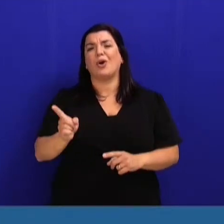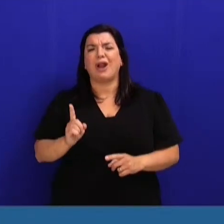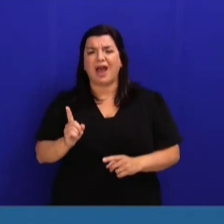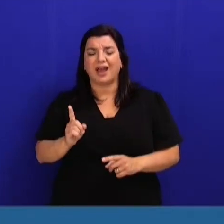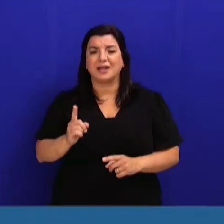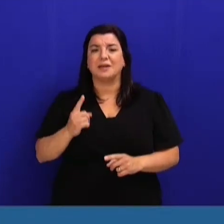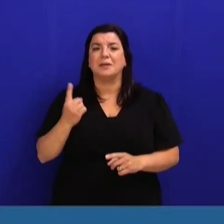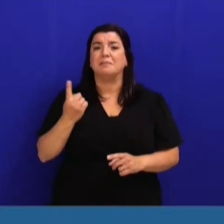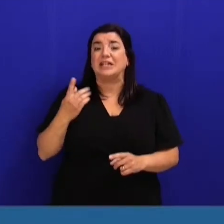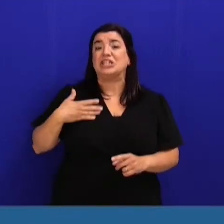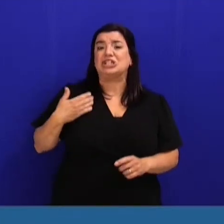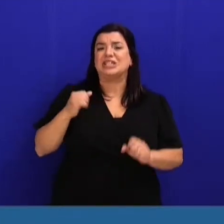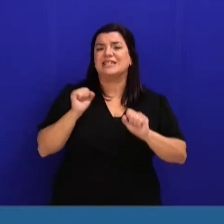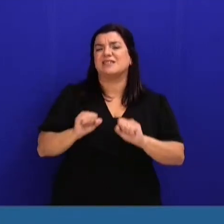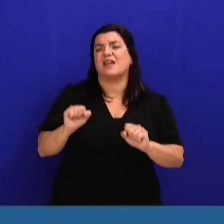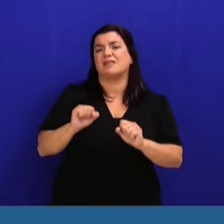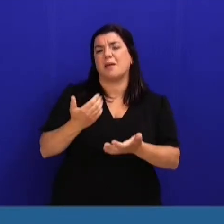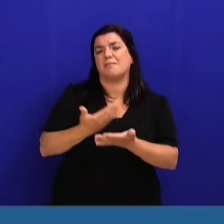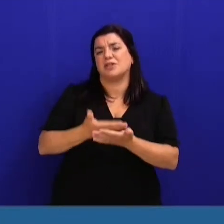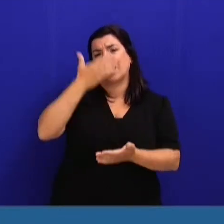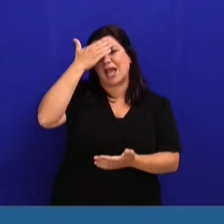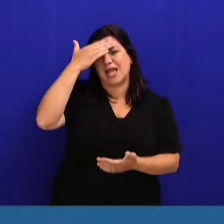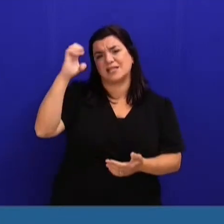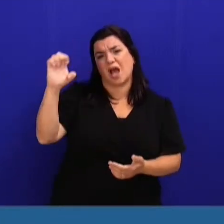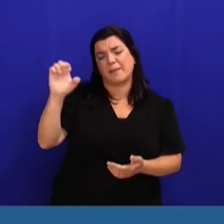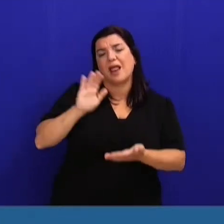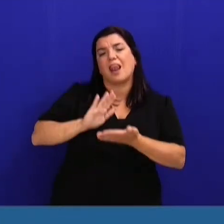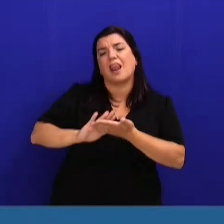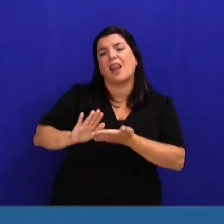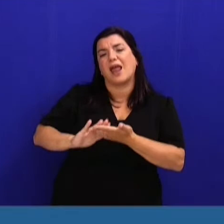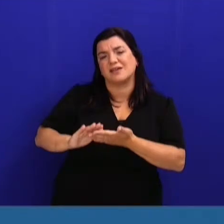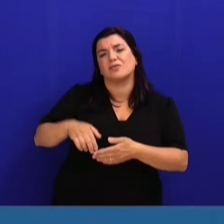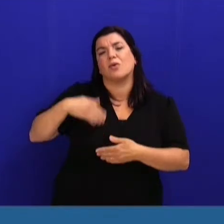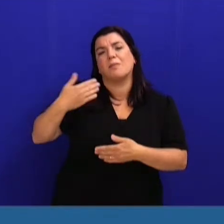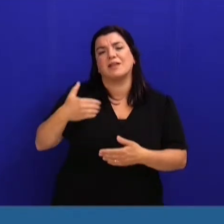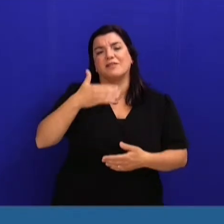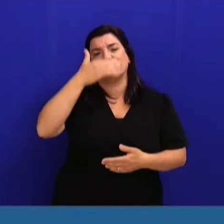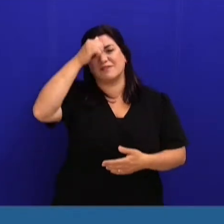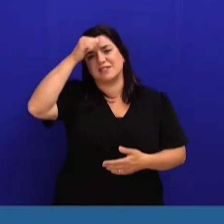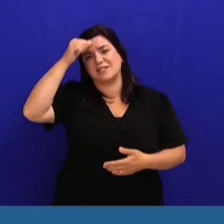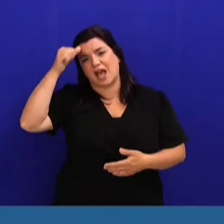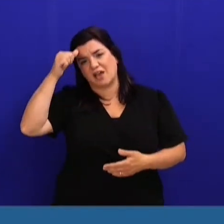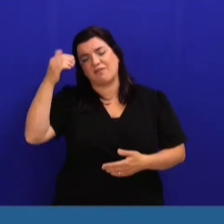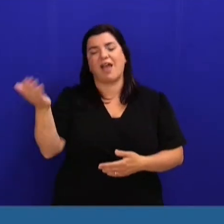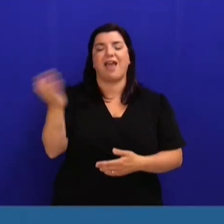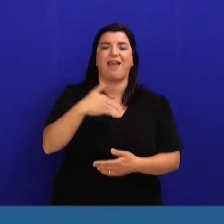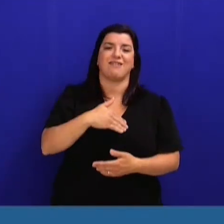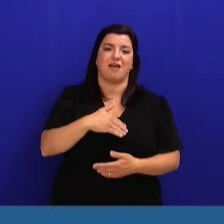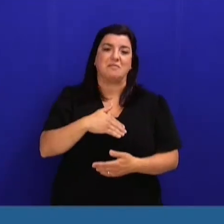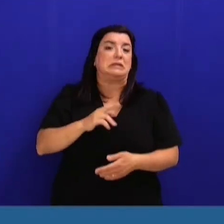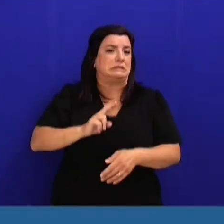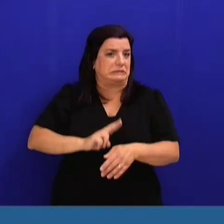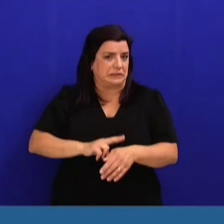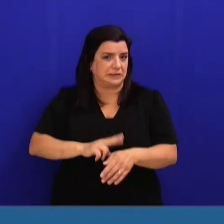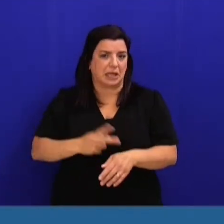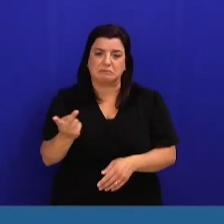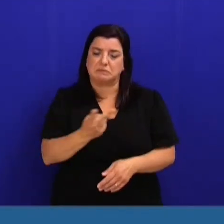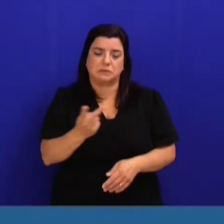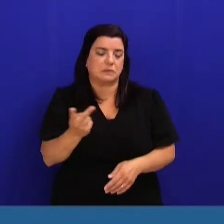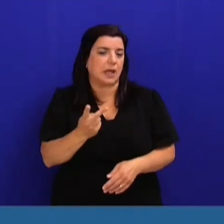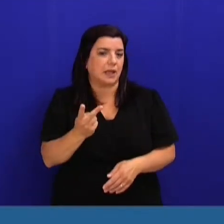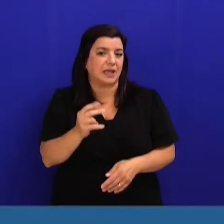covid@gov.mt biex aħna wkoll nkun nistgħu navalwaw l-applikazzjoni tagħkom u nkun nistgħu wkoll natwilkom. Il-bqija ħankunu qegħdin